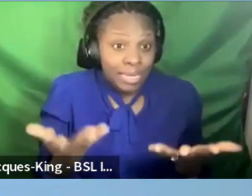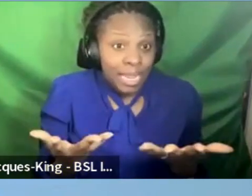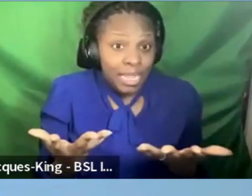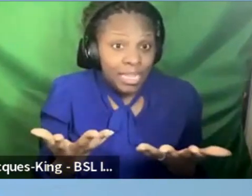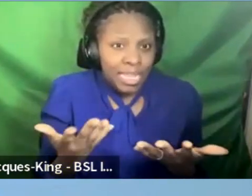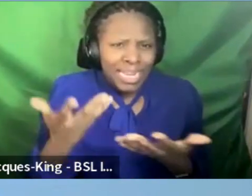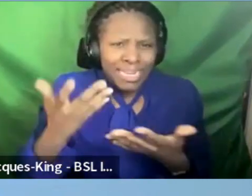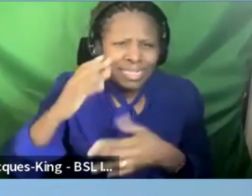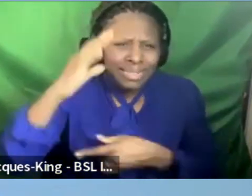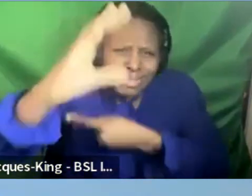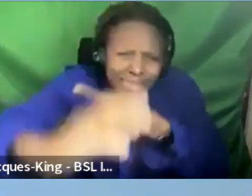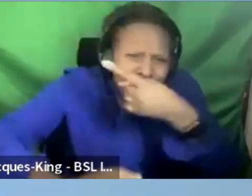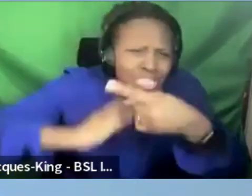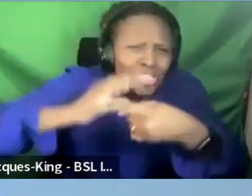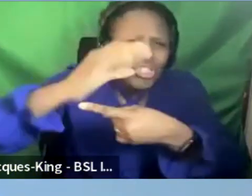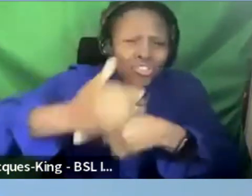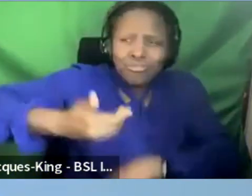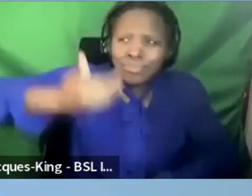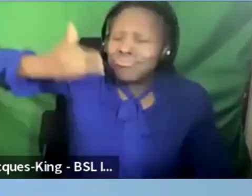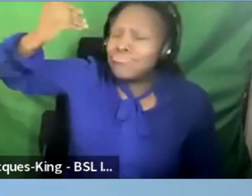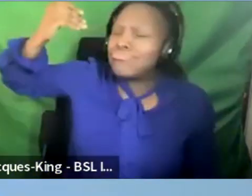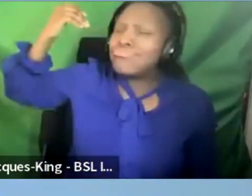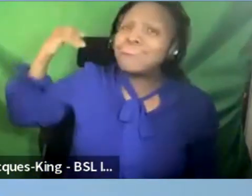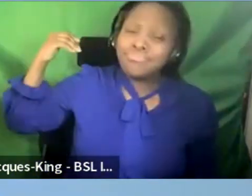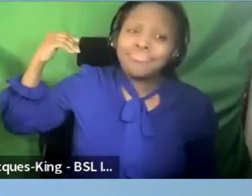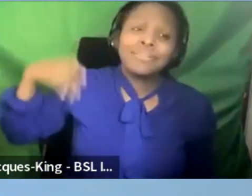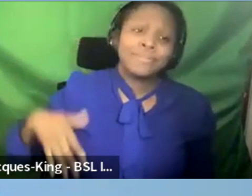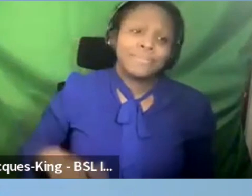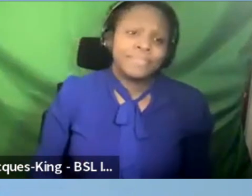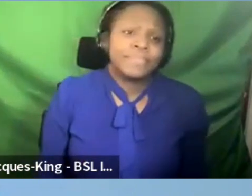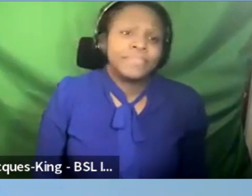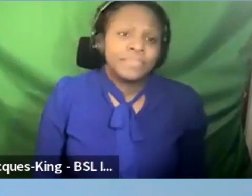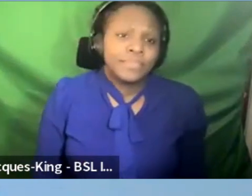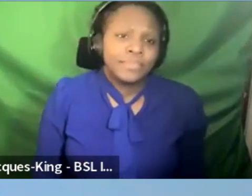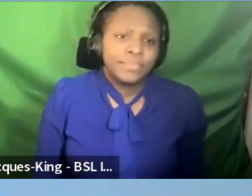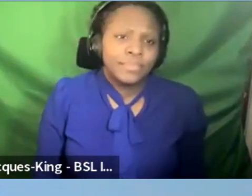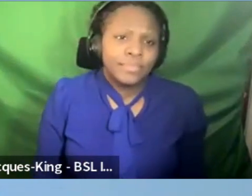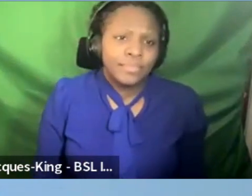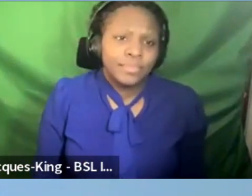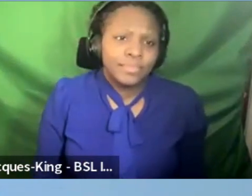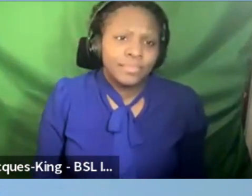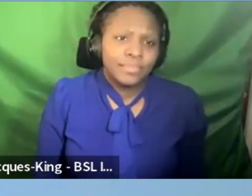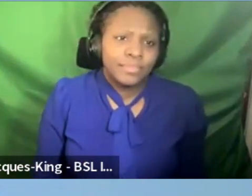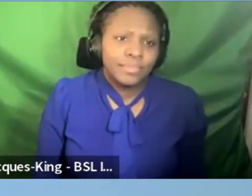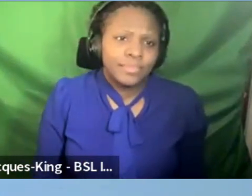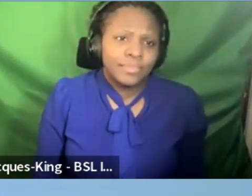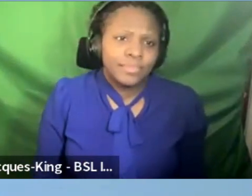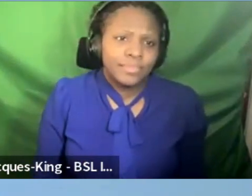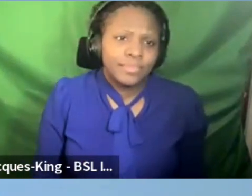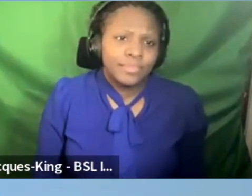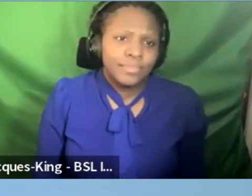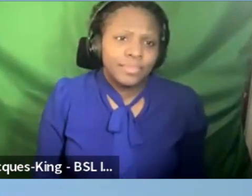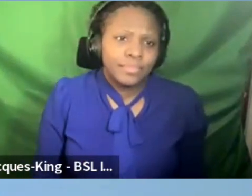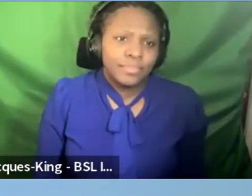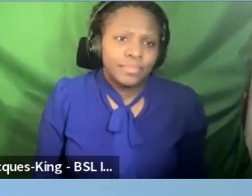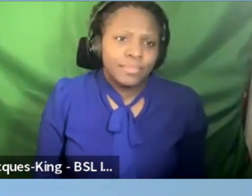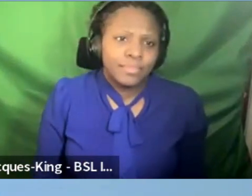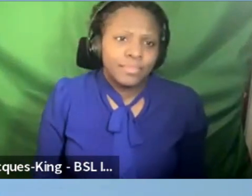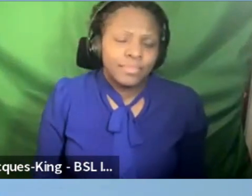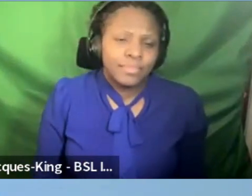super flexible, which is why we're here talking about it when it's centuries old.